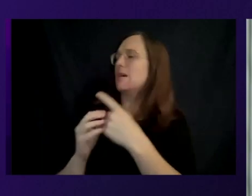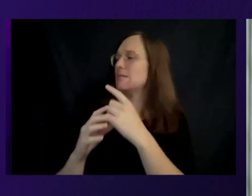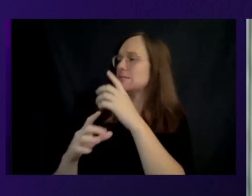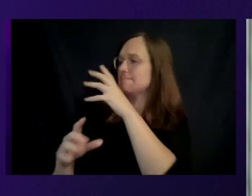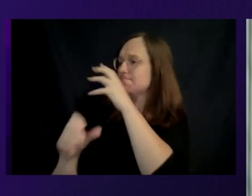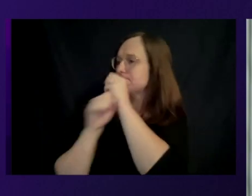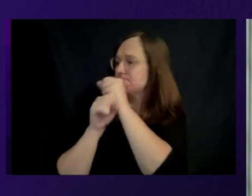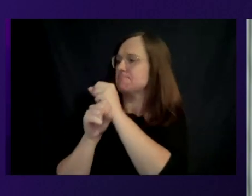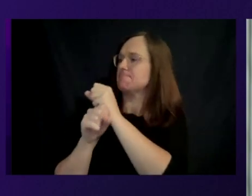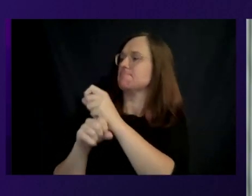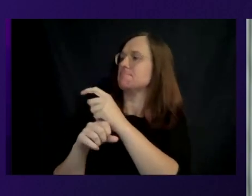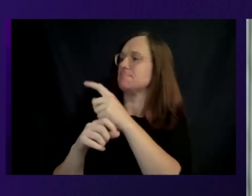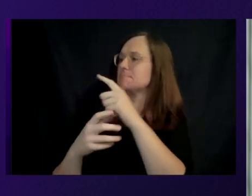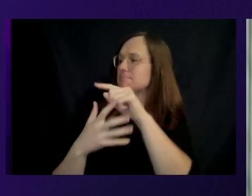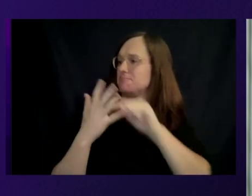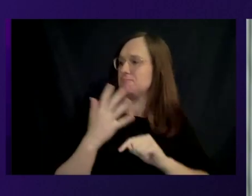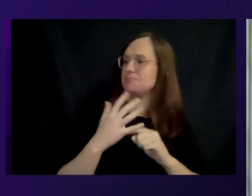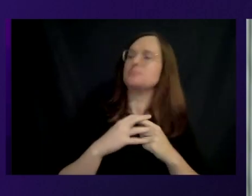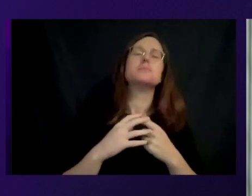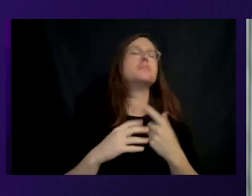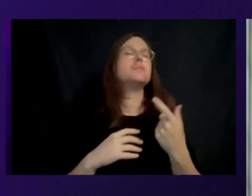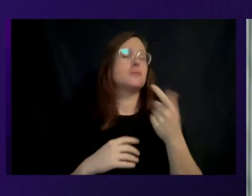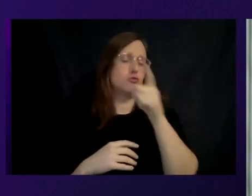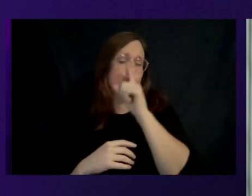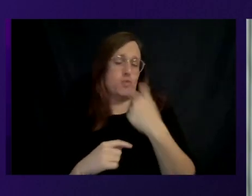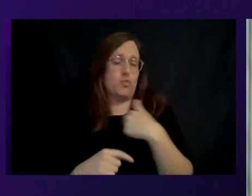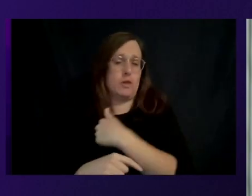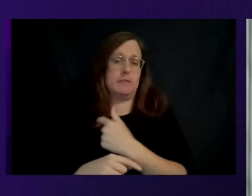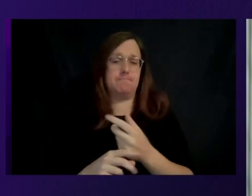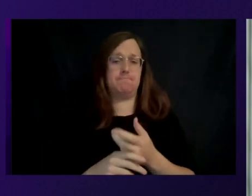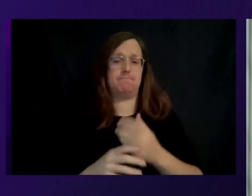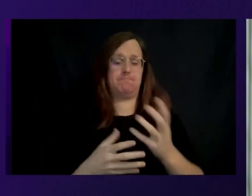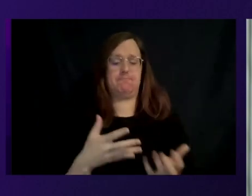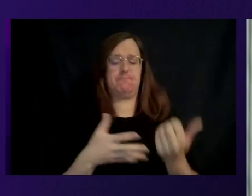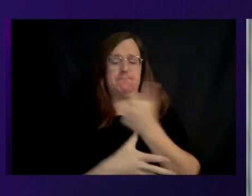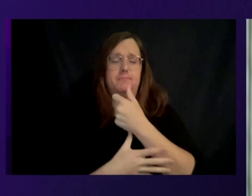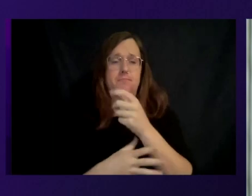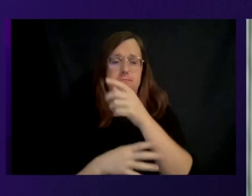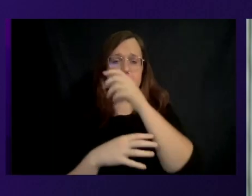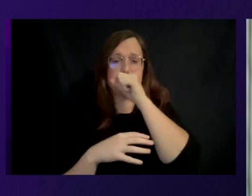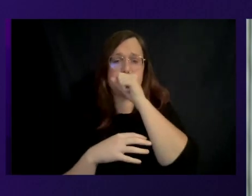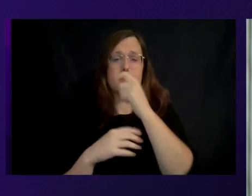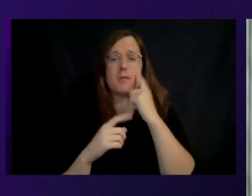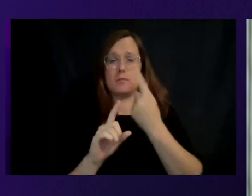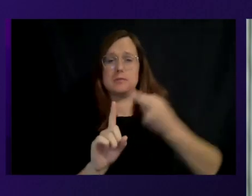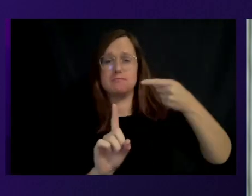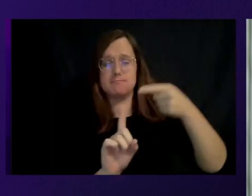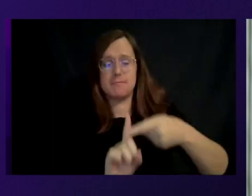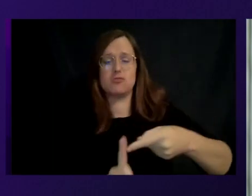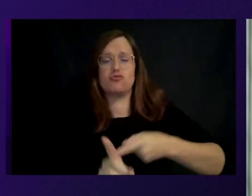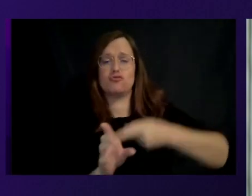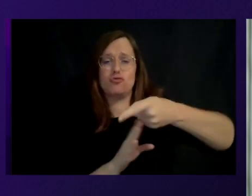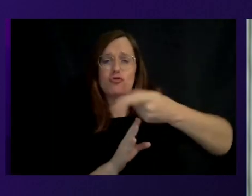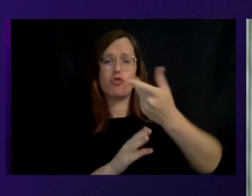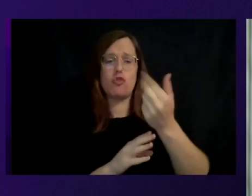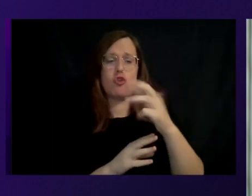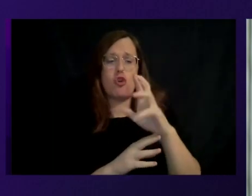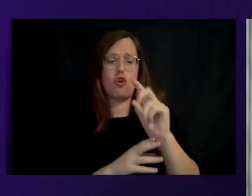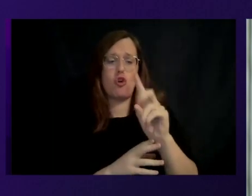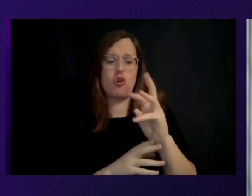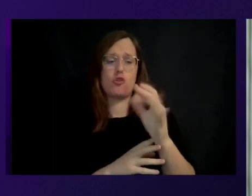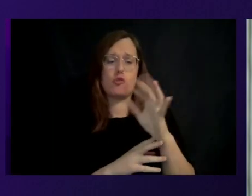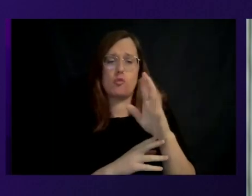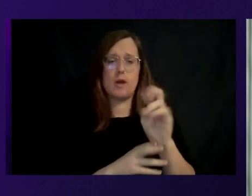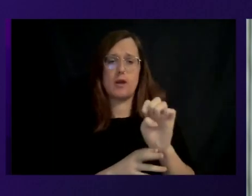Ruba, at AWS, we define confidential computing as the use of specialized hardware and associated firmware to protect customer code and